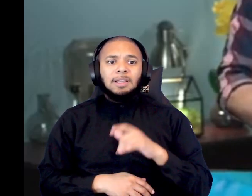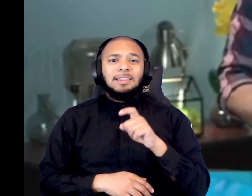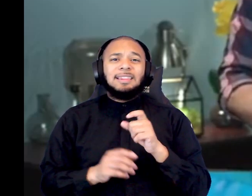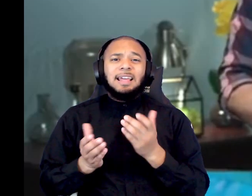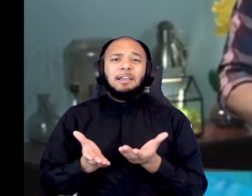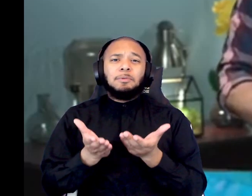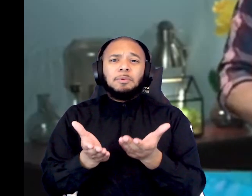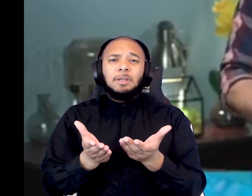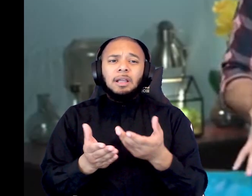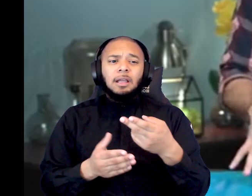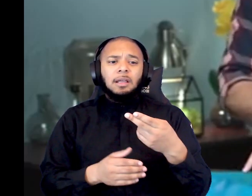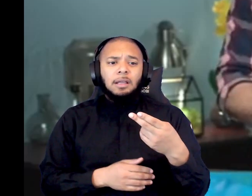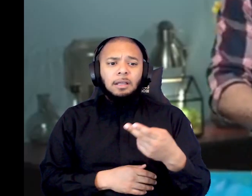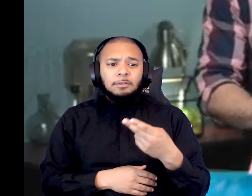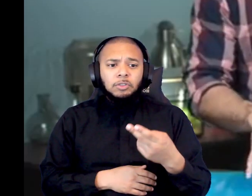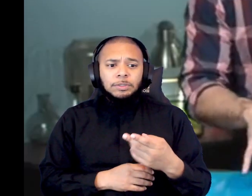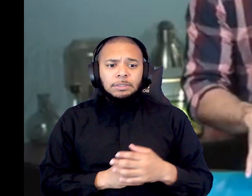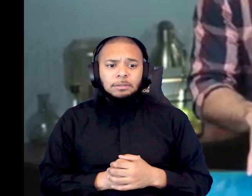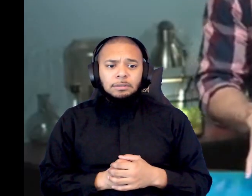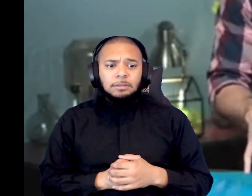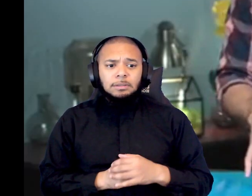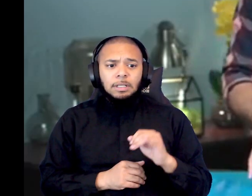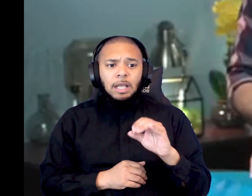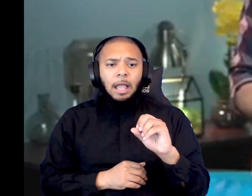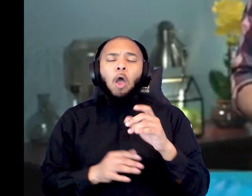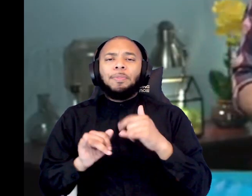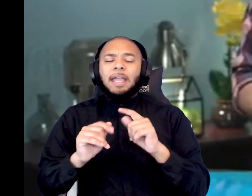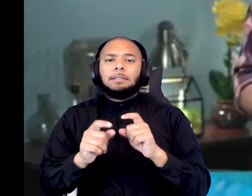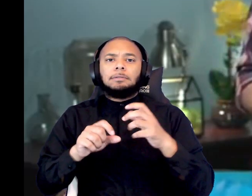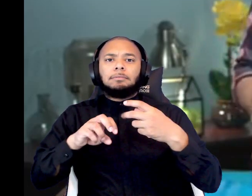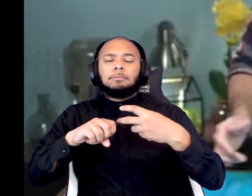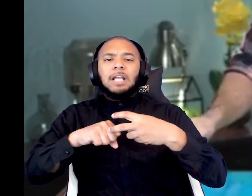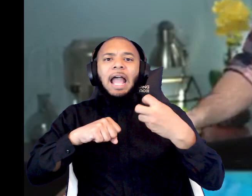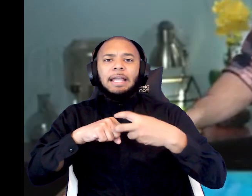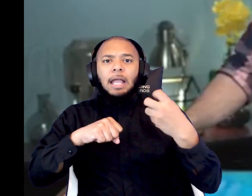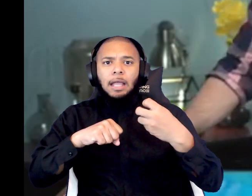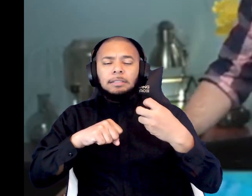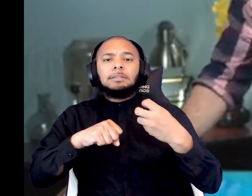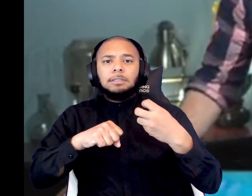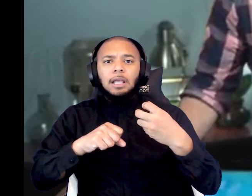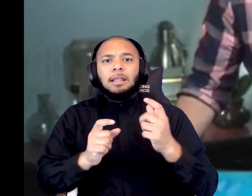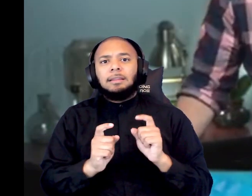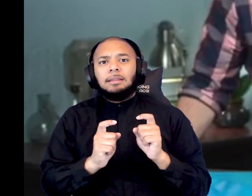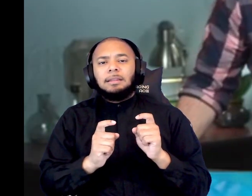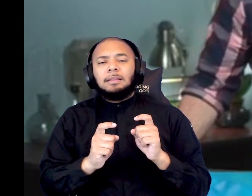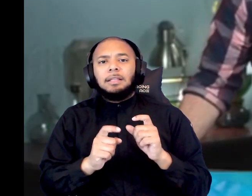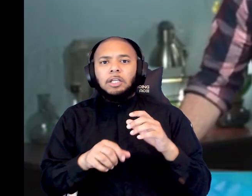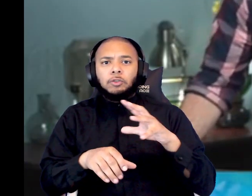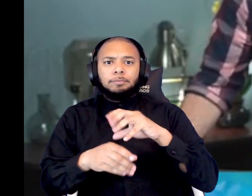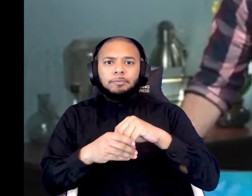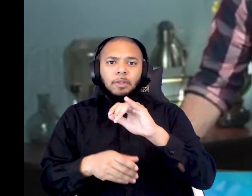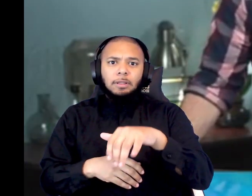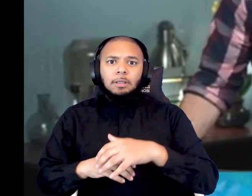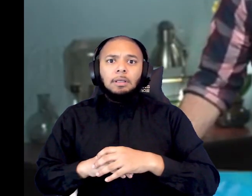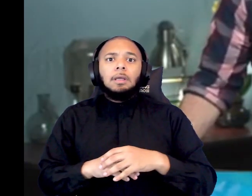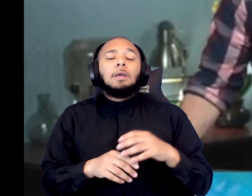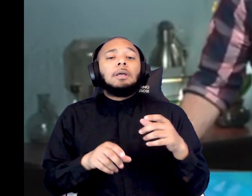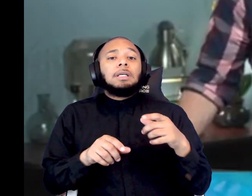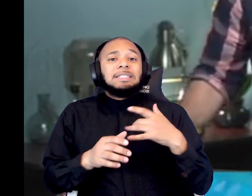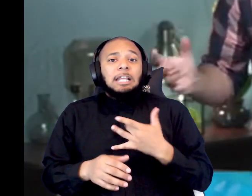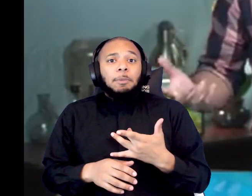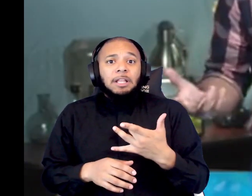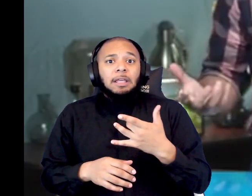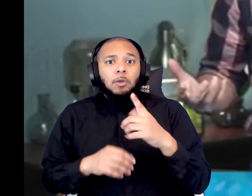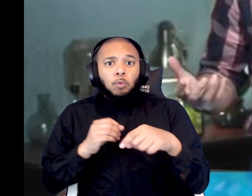be ionized. Compounds that contain a carboxyl group are referred to as carboxylic acids.